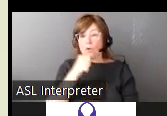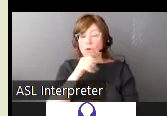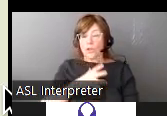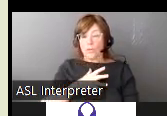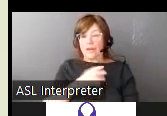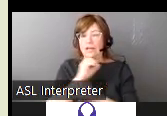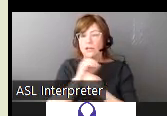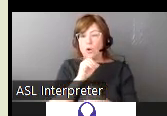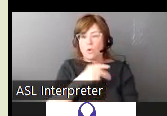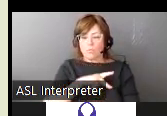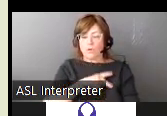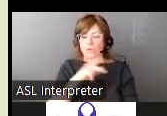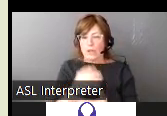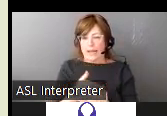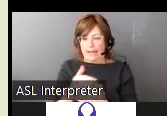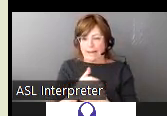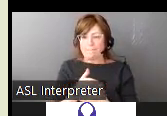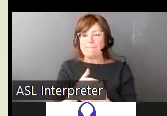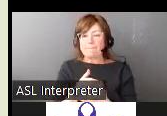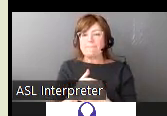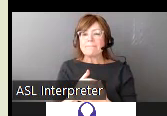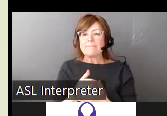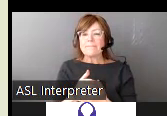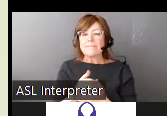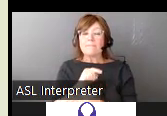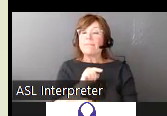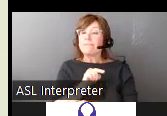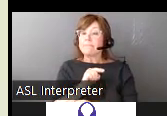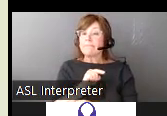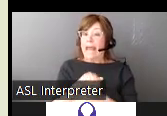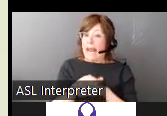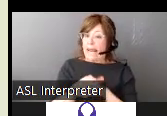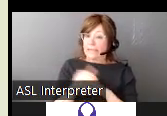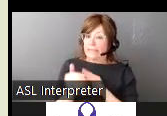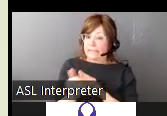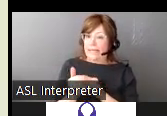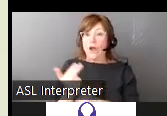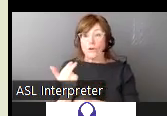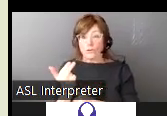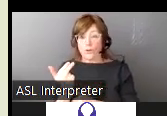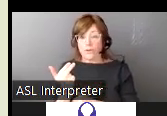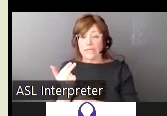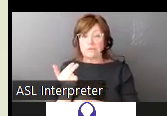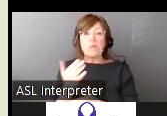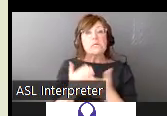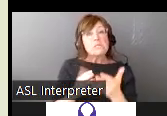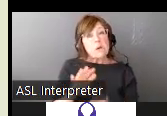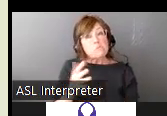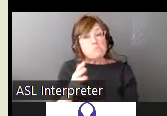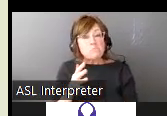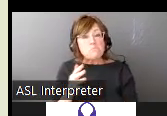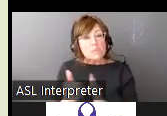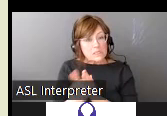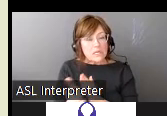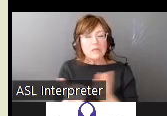no personal income. As for proficiency in English, 13 of them reported a somewhat proficiency. 4